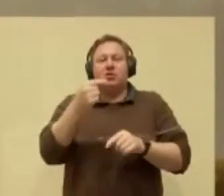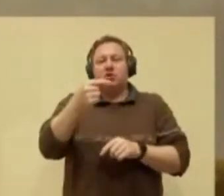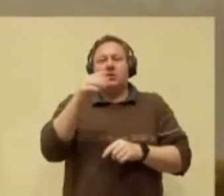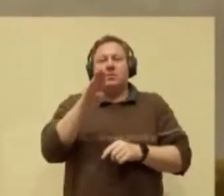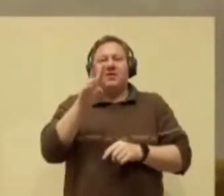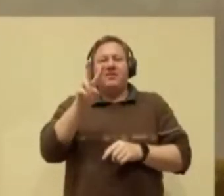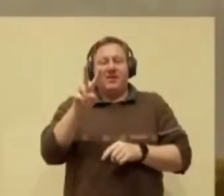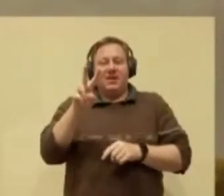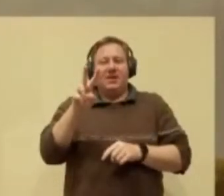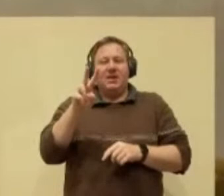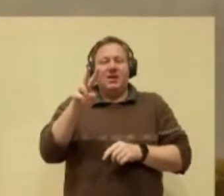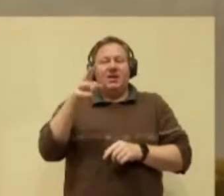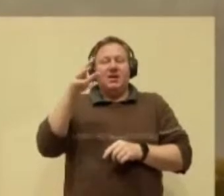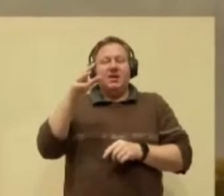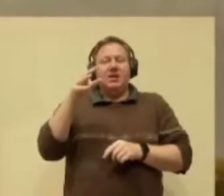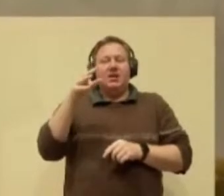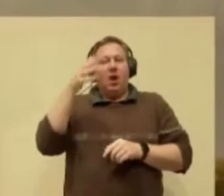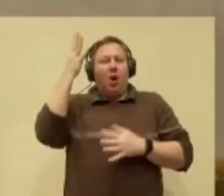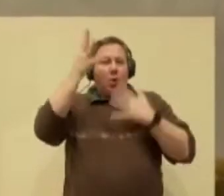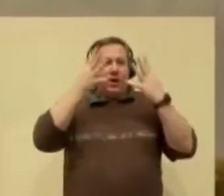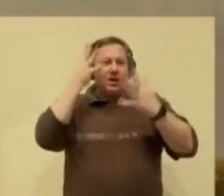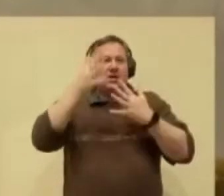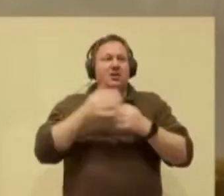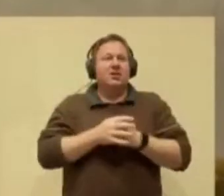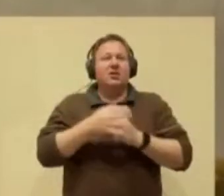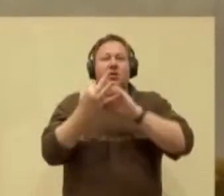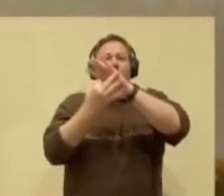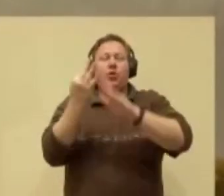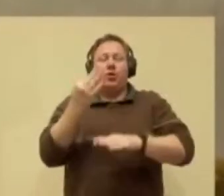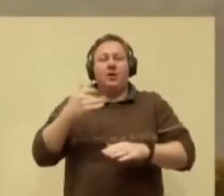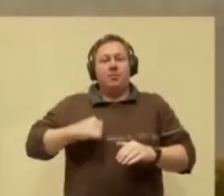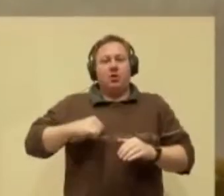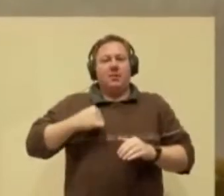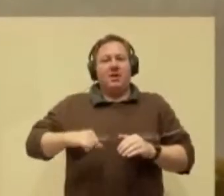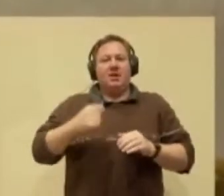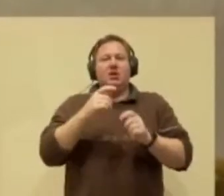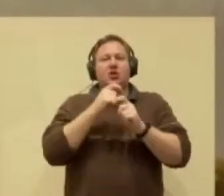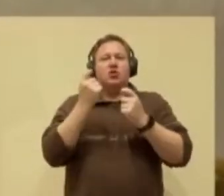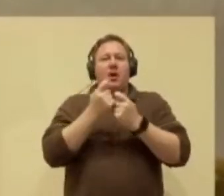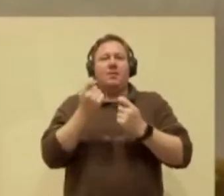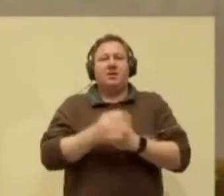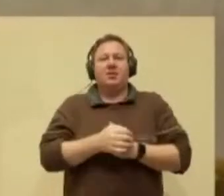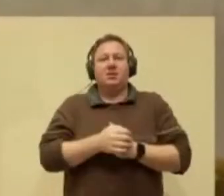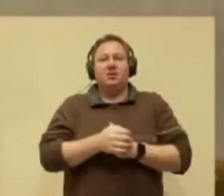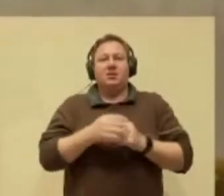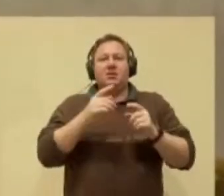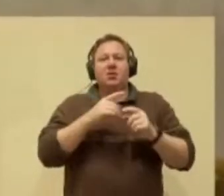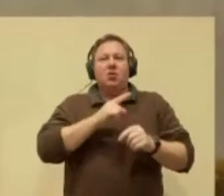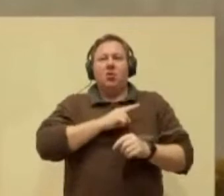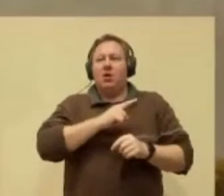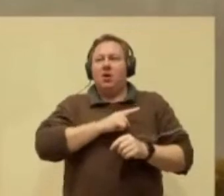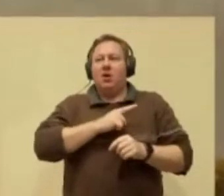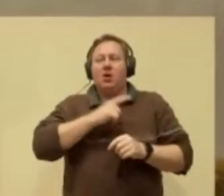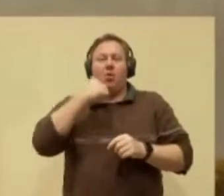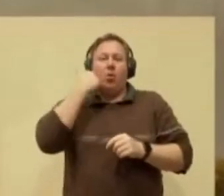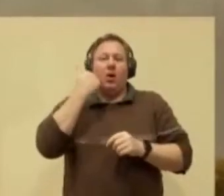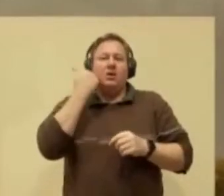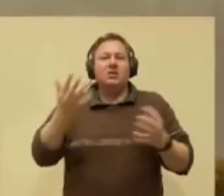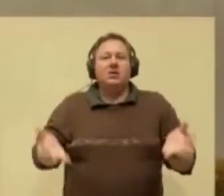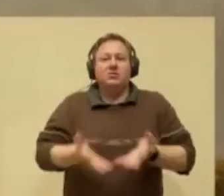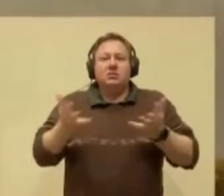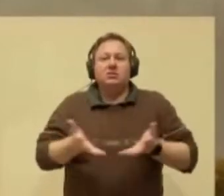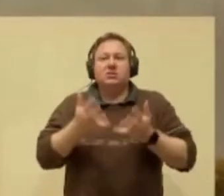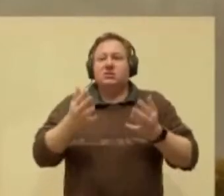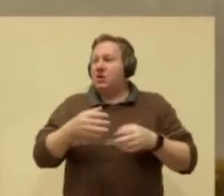campaigns in various tribal municipalities riverette mahosi to bring awareness on gender-based